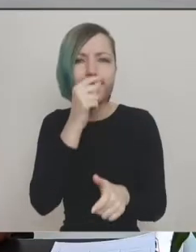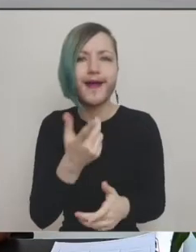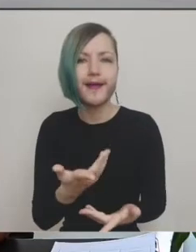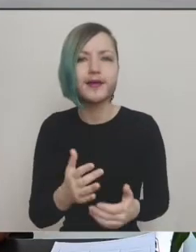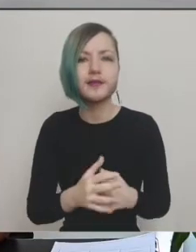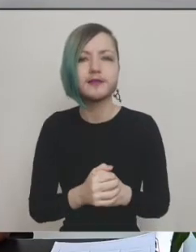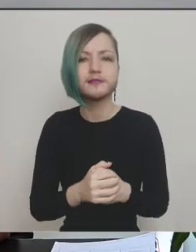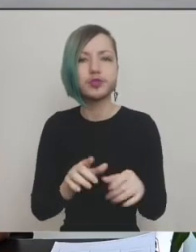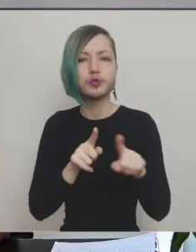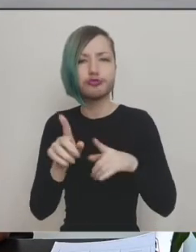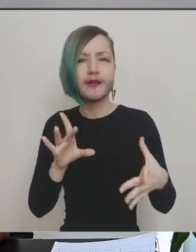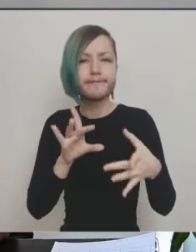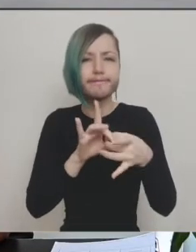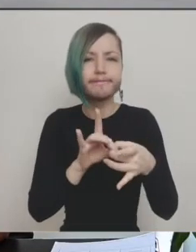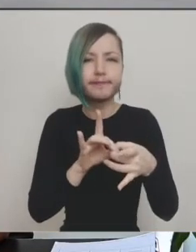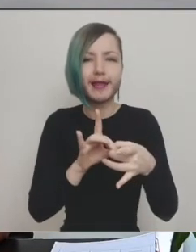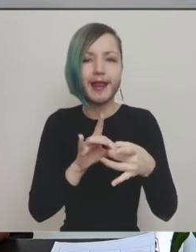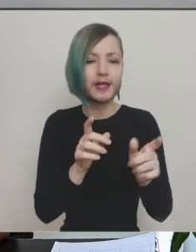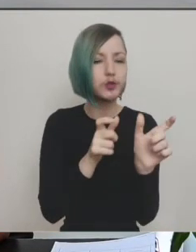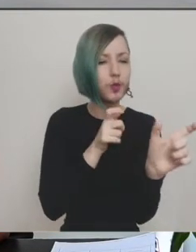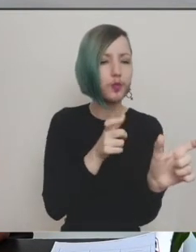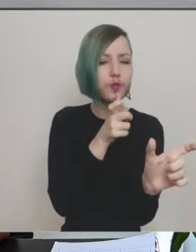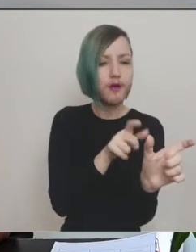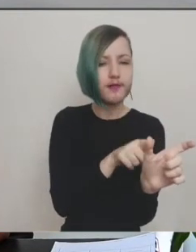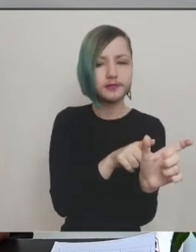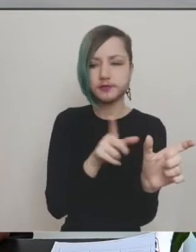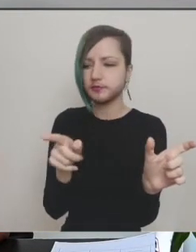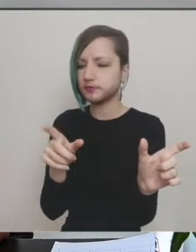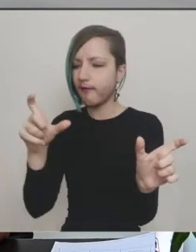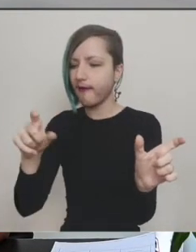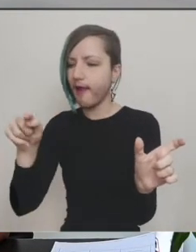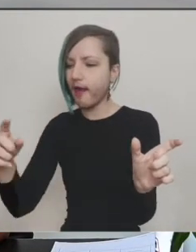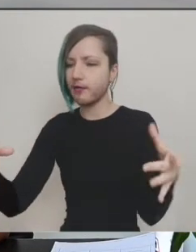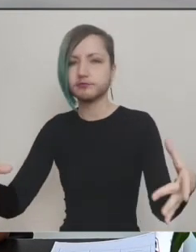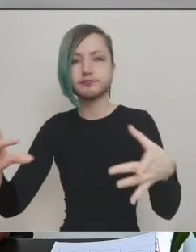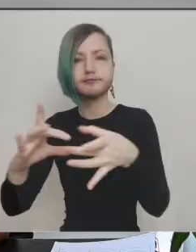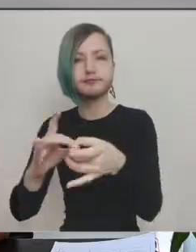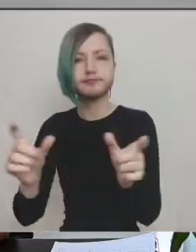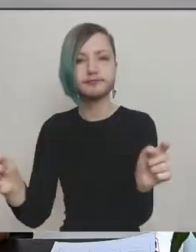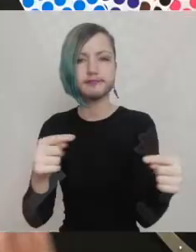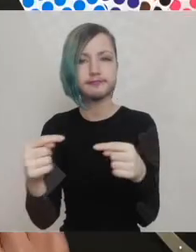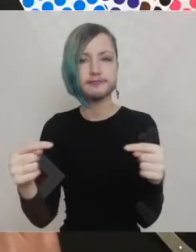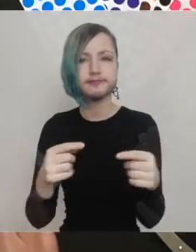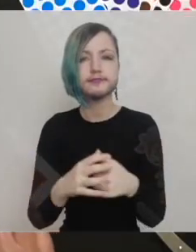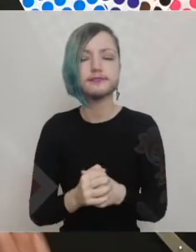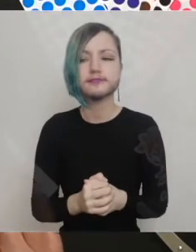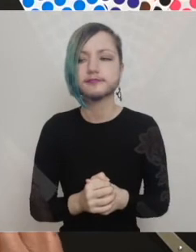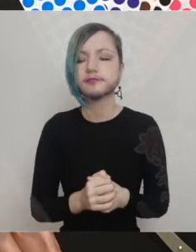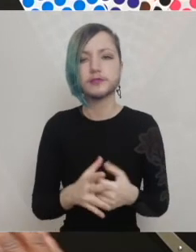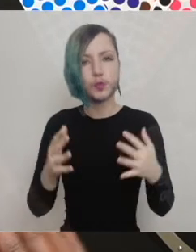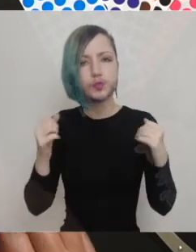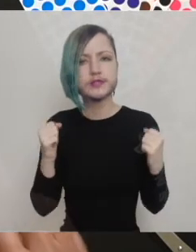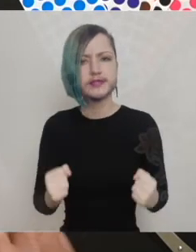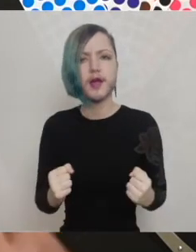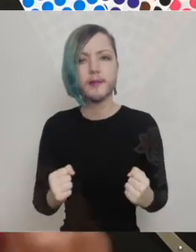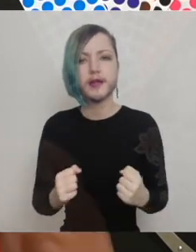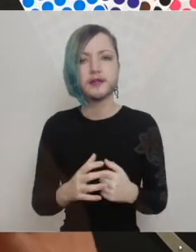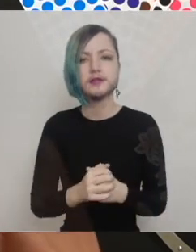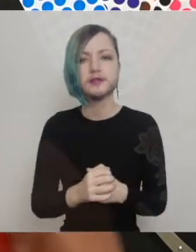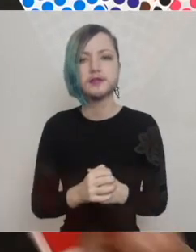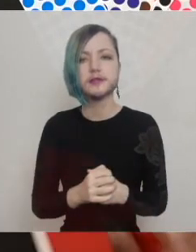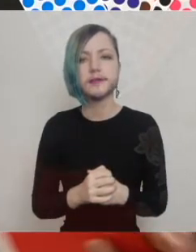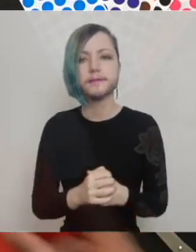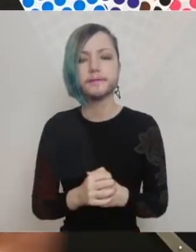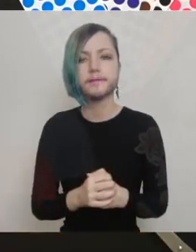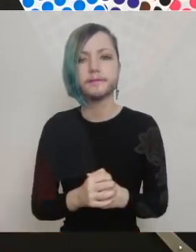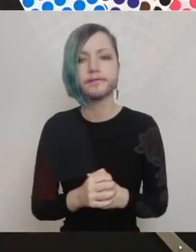trying to connect some colours to those words. So, determined. Oh, that reminds me